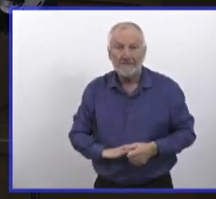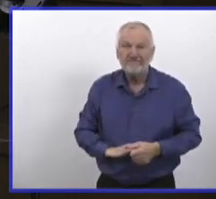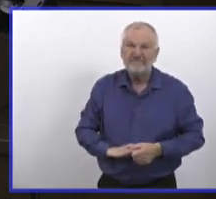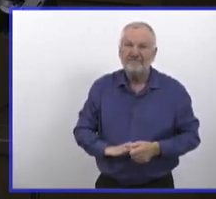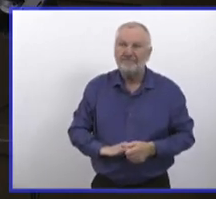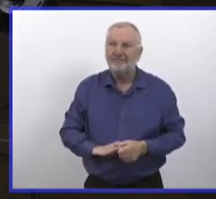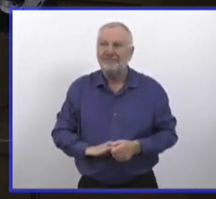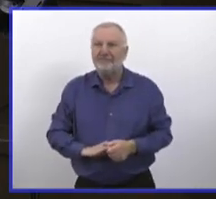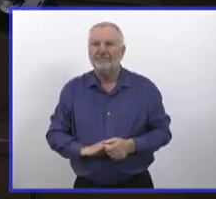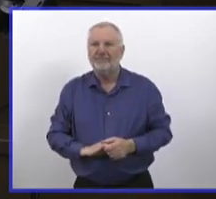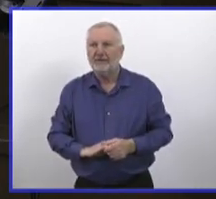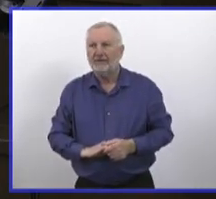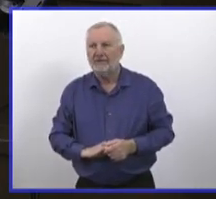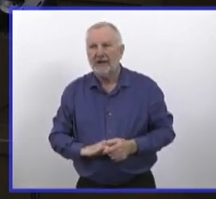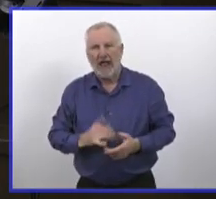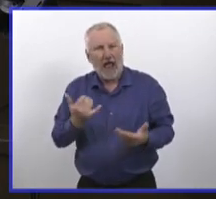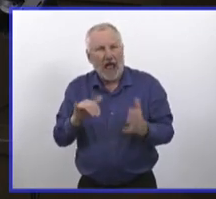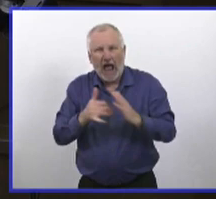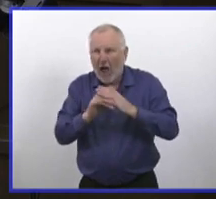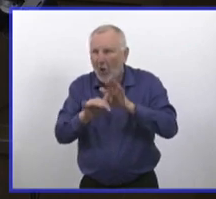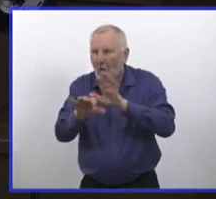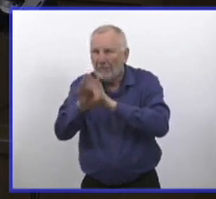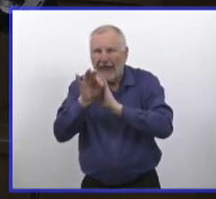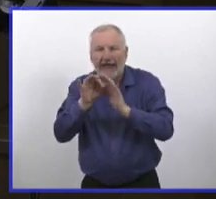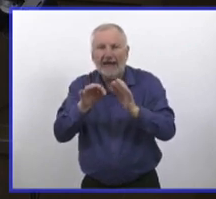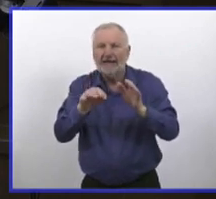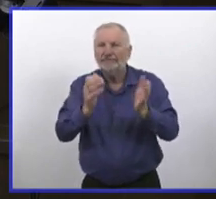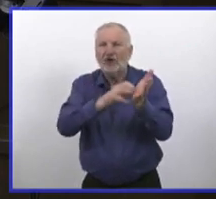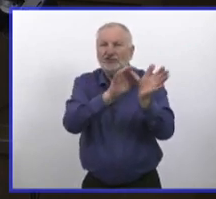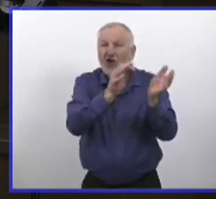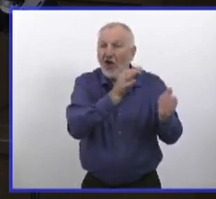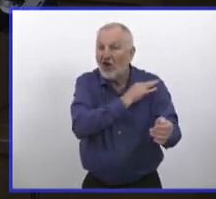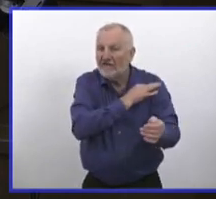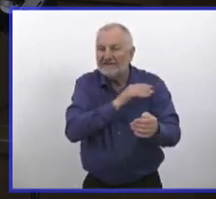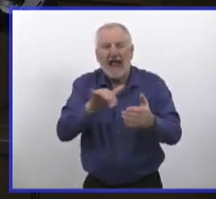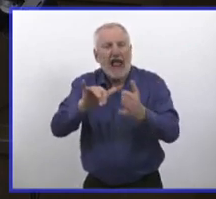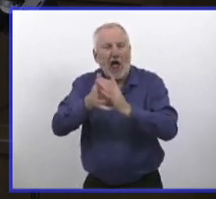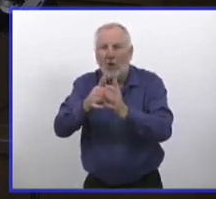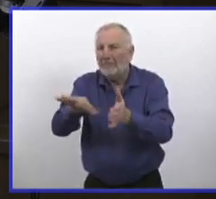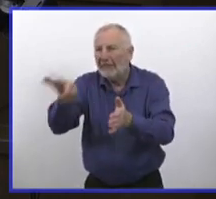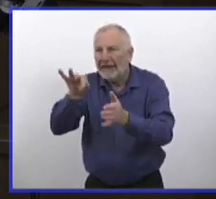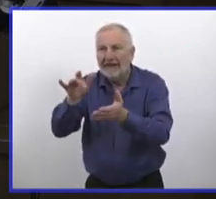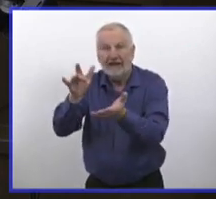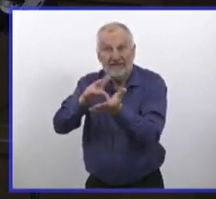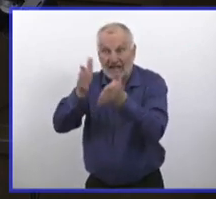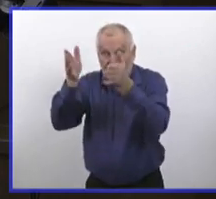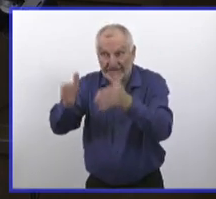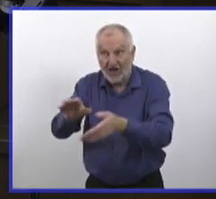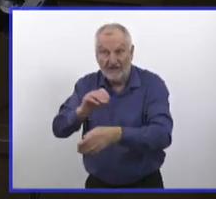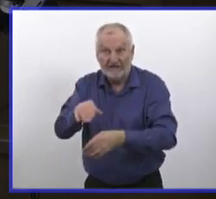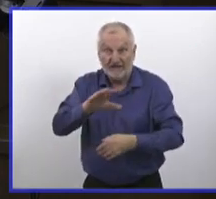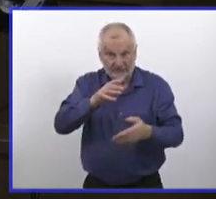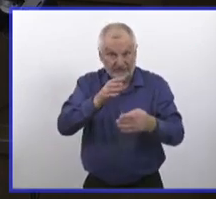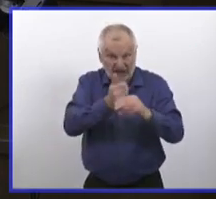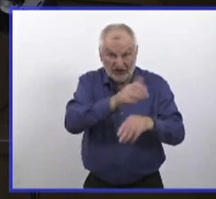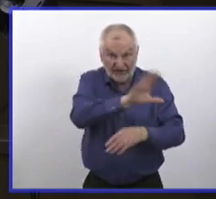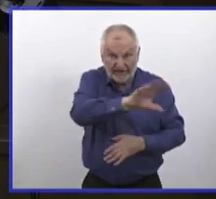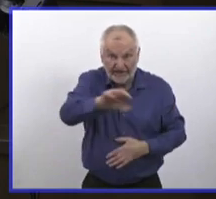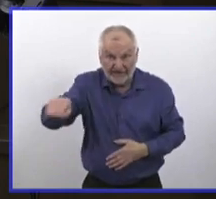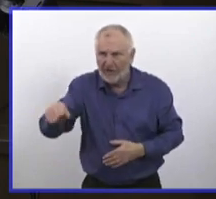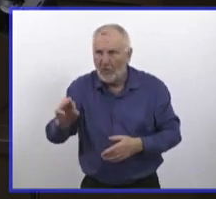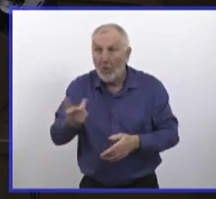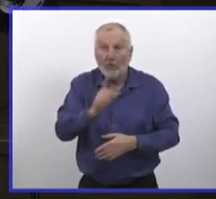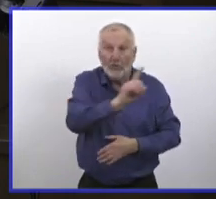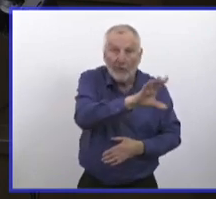receive vaccine doses, and are some receiving more doses than others? Thank you for that. Yeah, so the